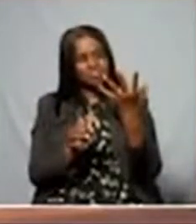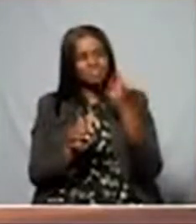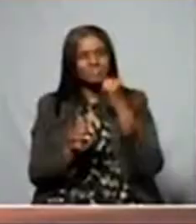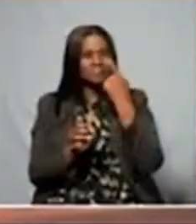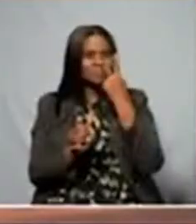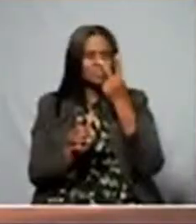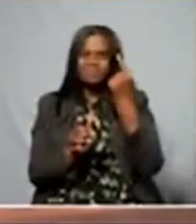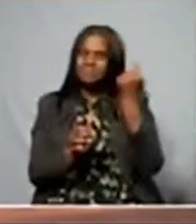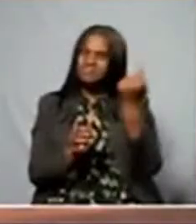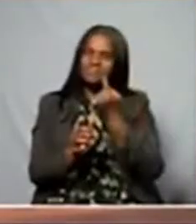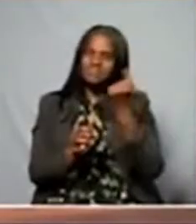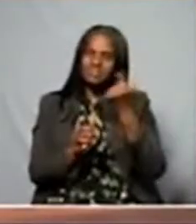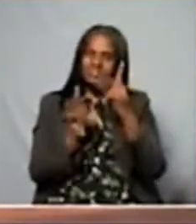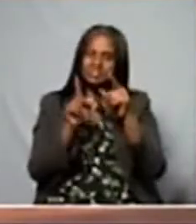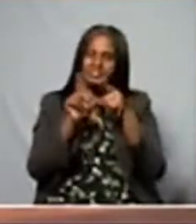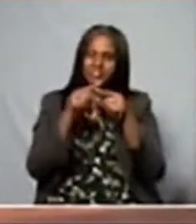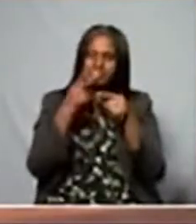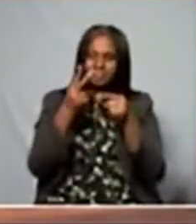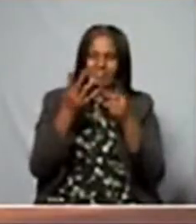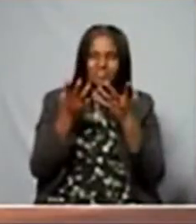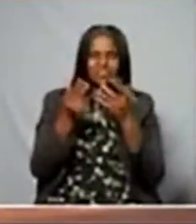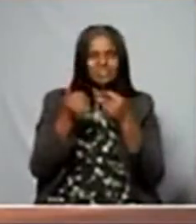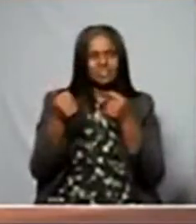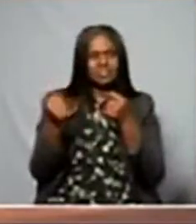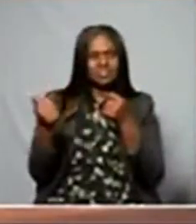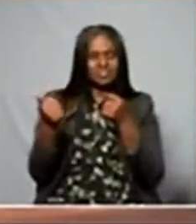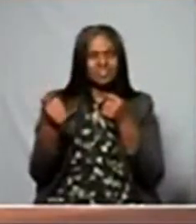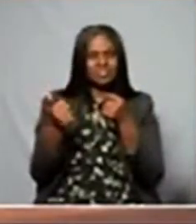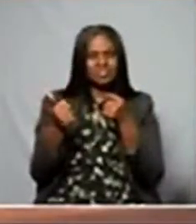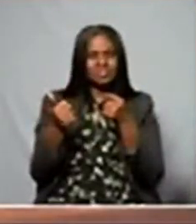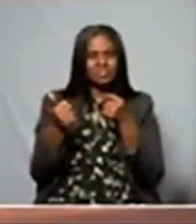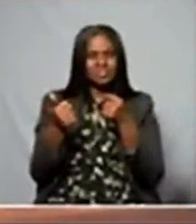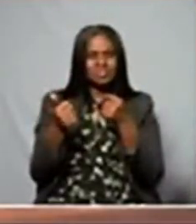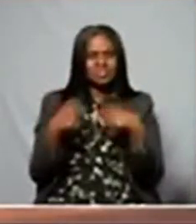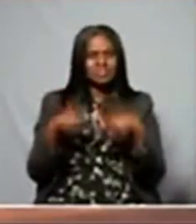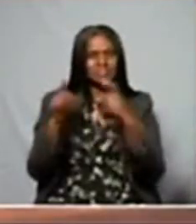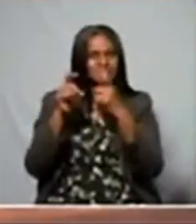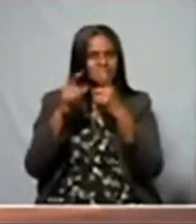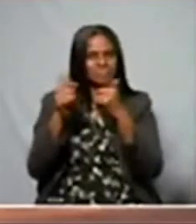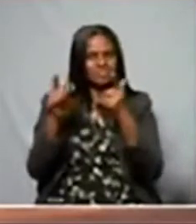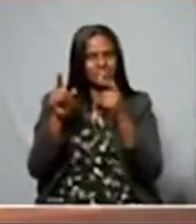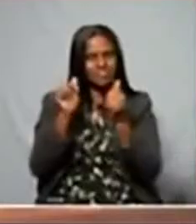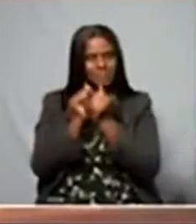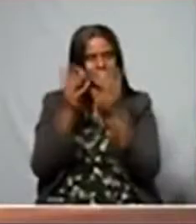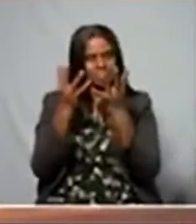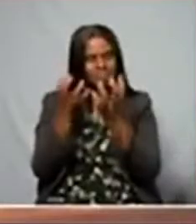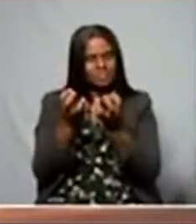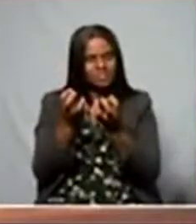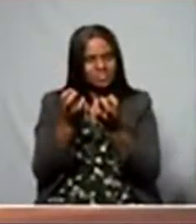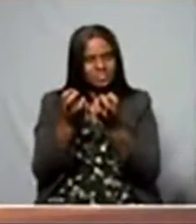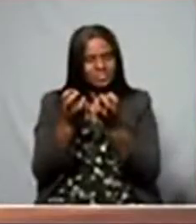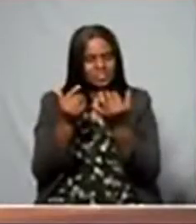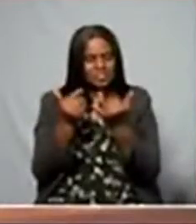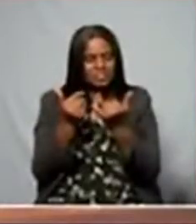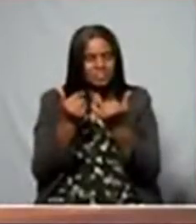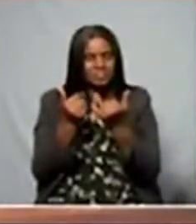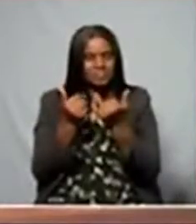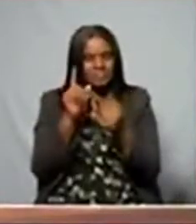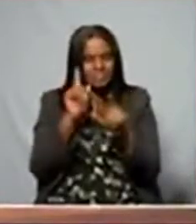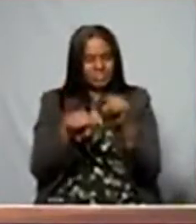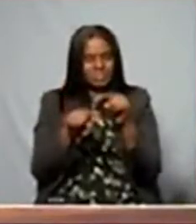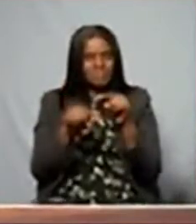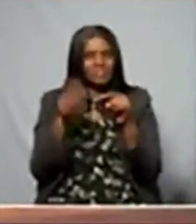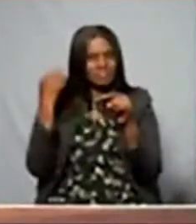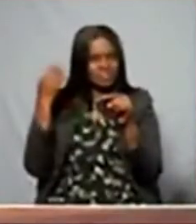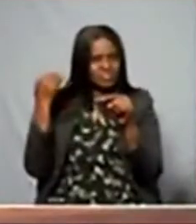person. But meanwhile, the what do you call it? The challenge, I mean, in terms of the drought, now we can't compare to the way